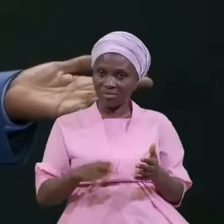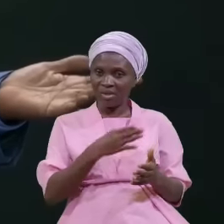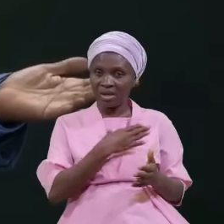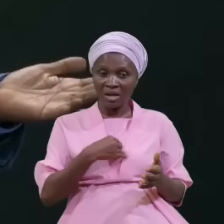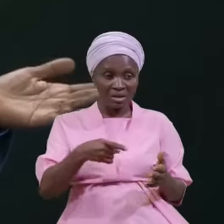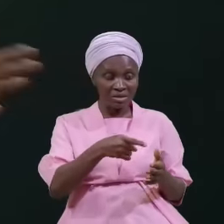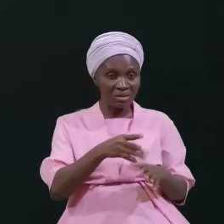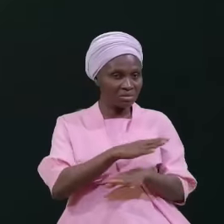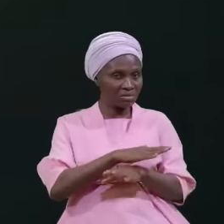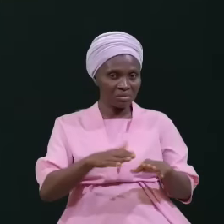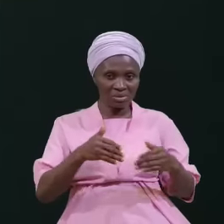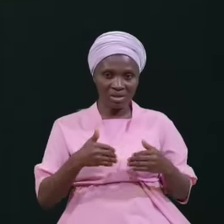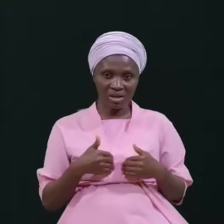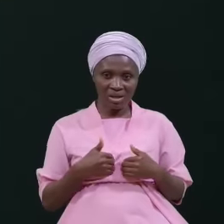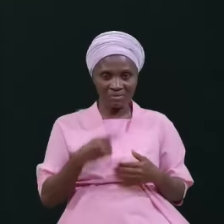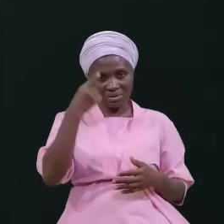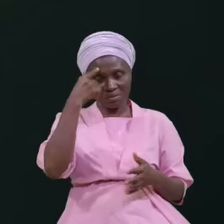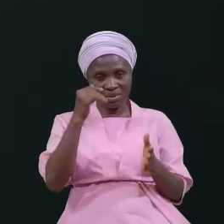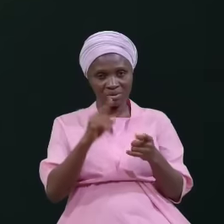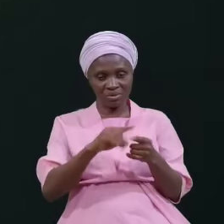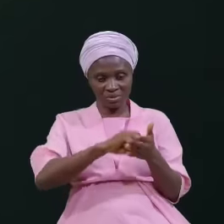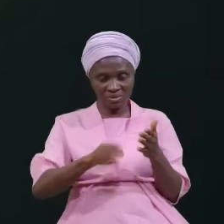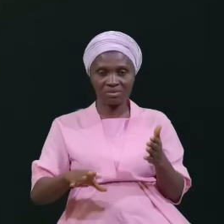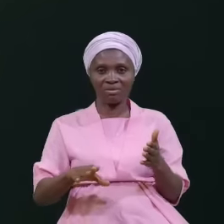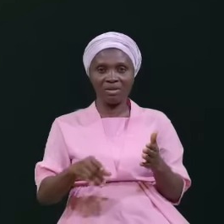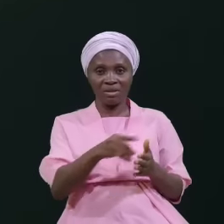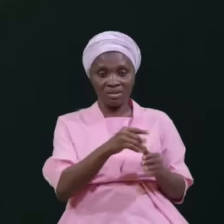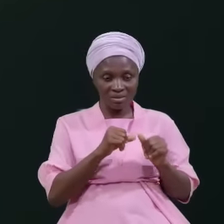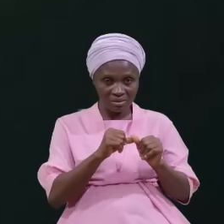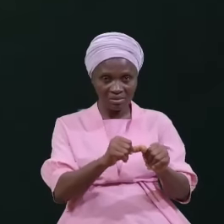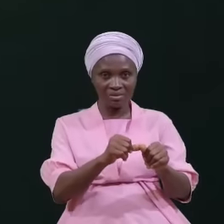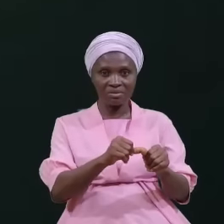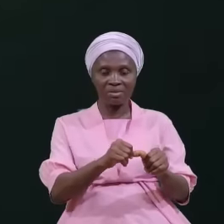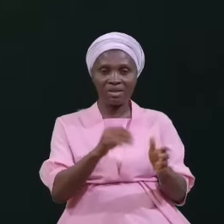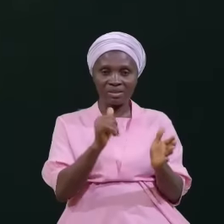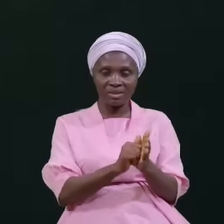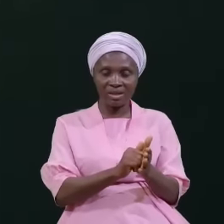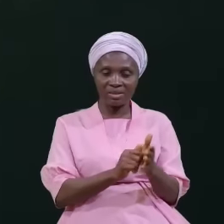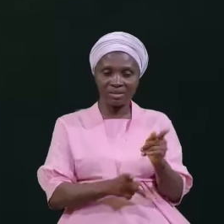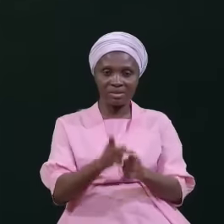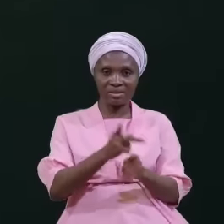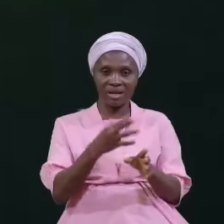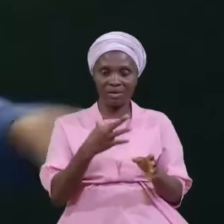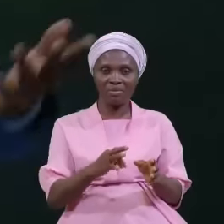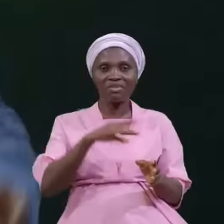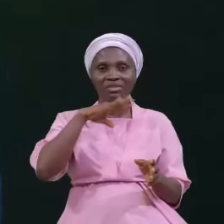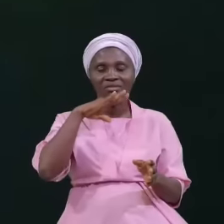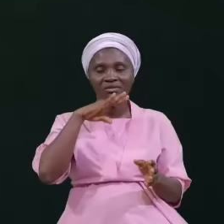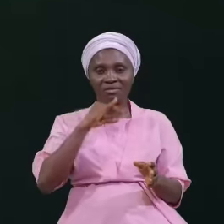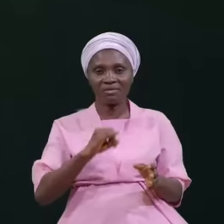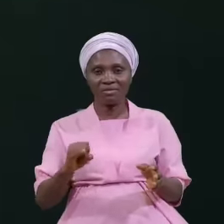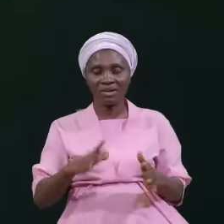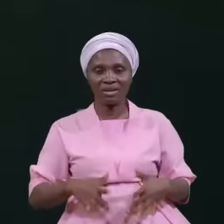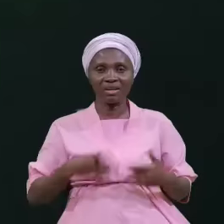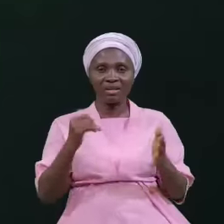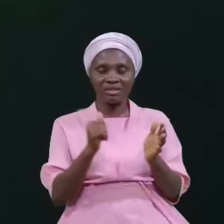will be taken away. So they still live that defeated life, that defiling life, that regretful